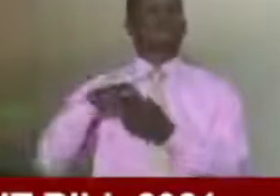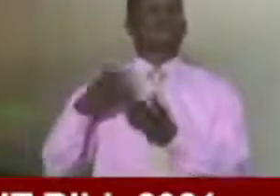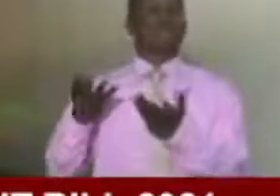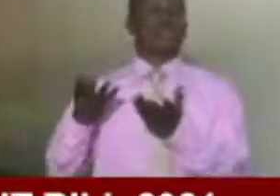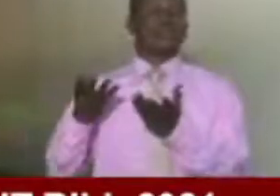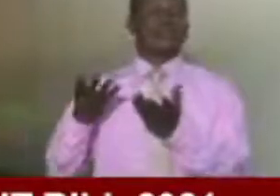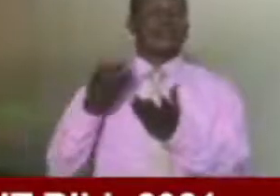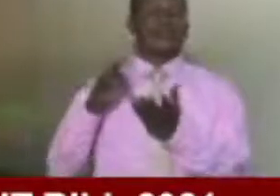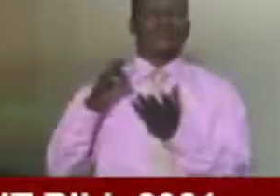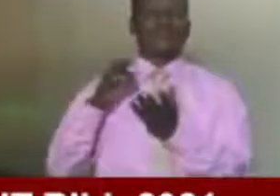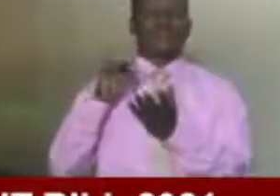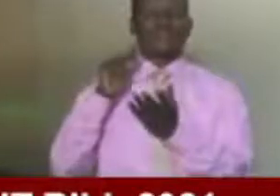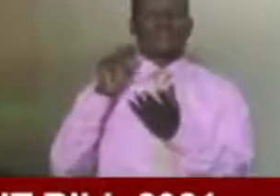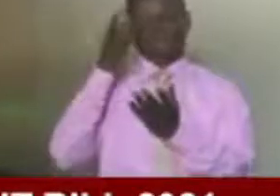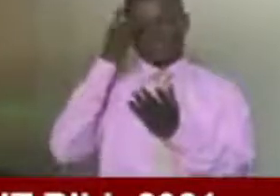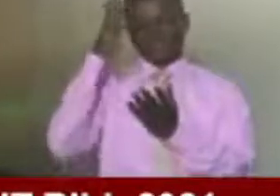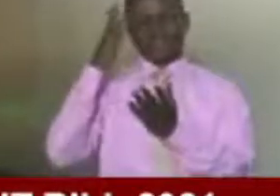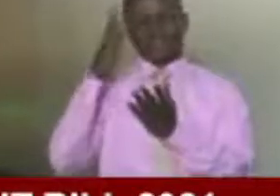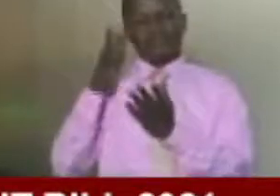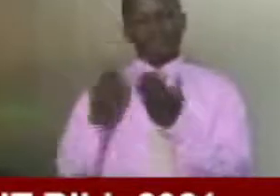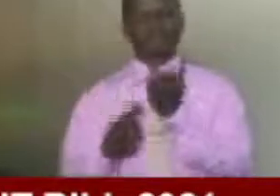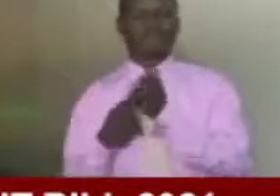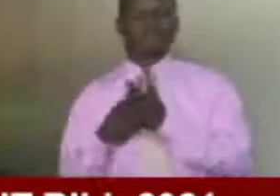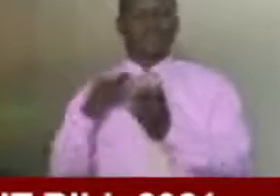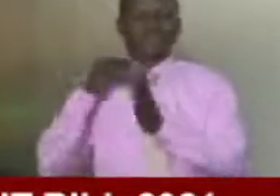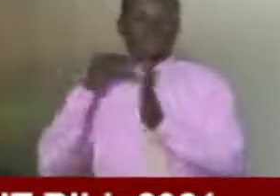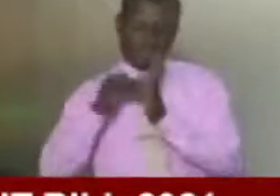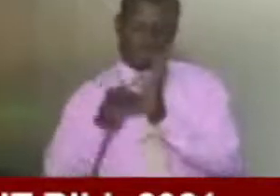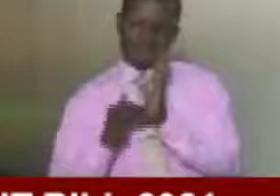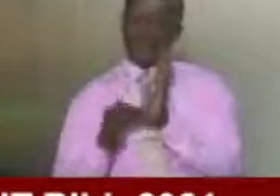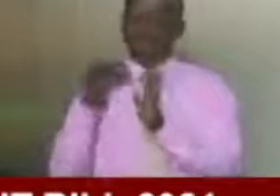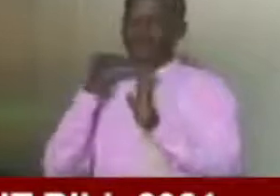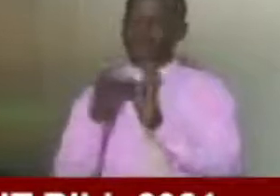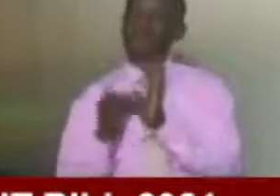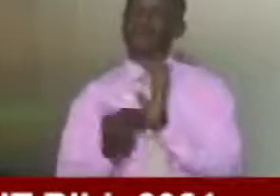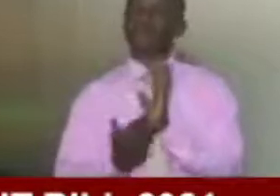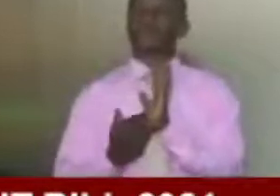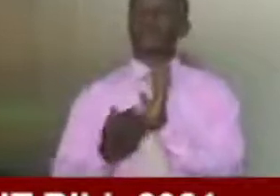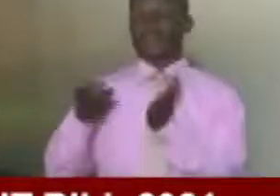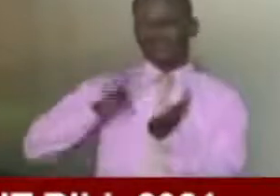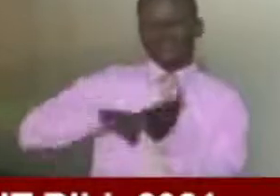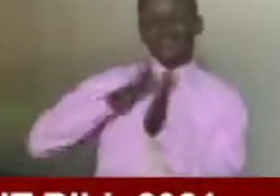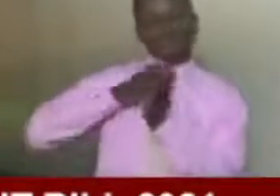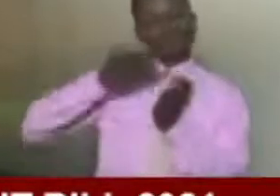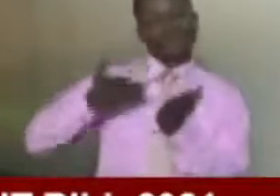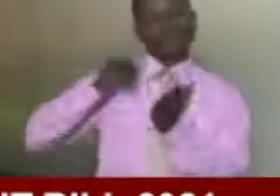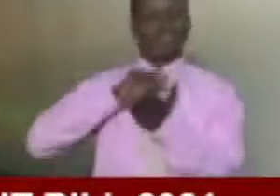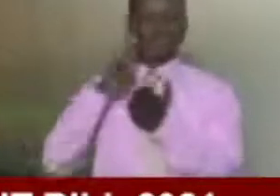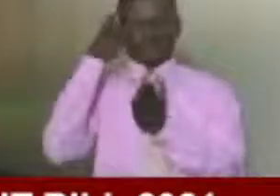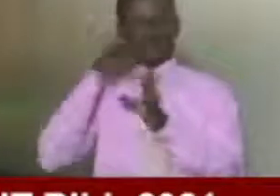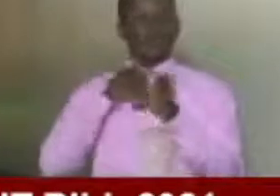of the delegate list, because the delegate list is more or less like the register that you use for the